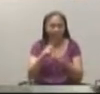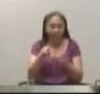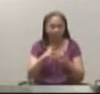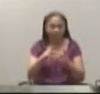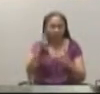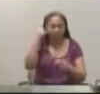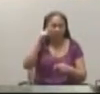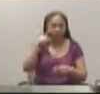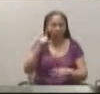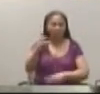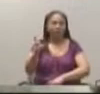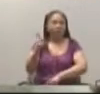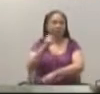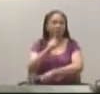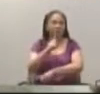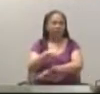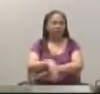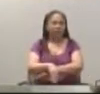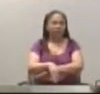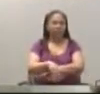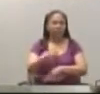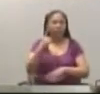night.